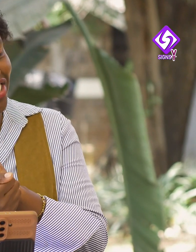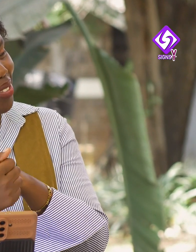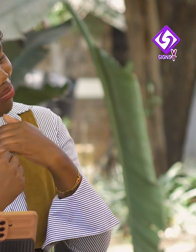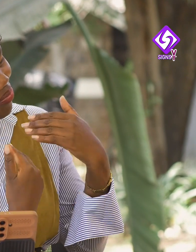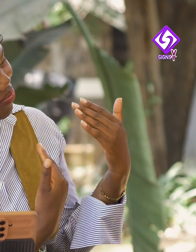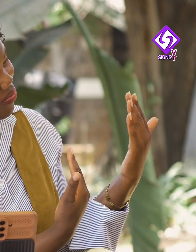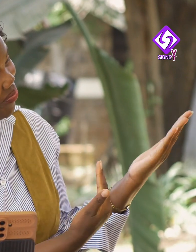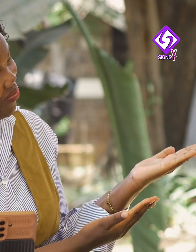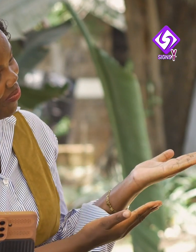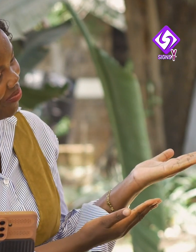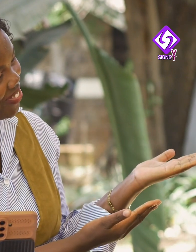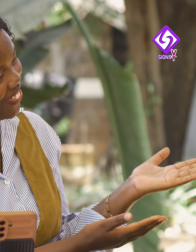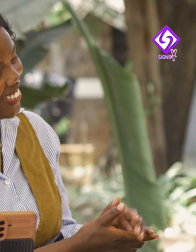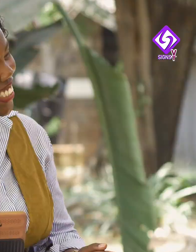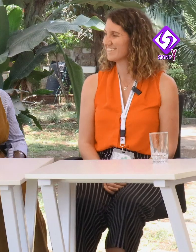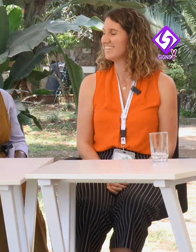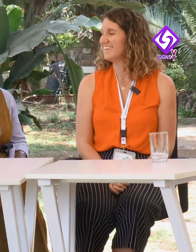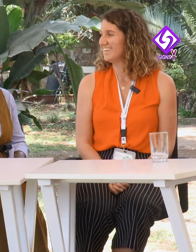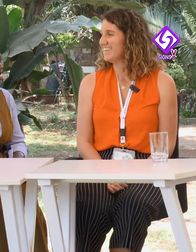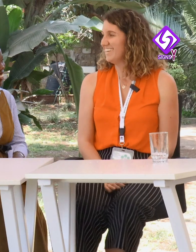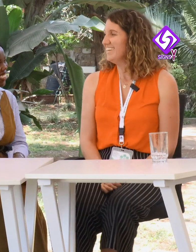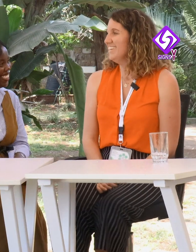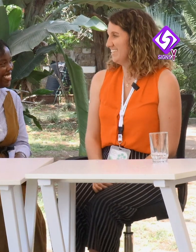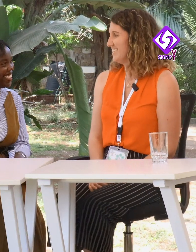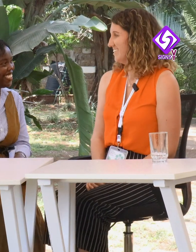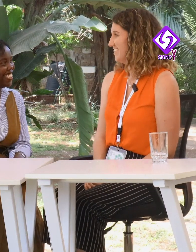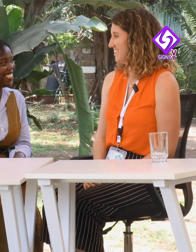speaking to one person can make a change.